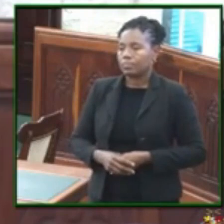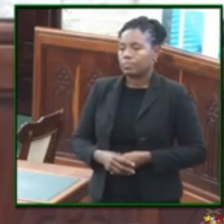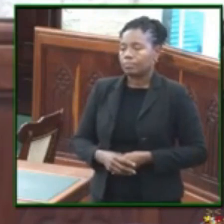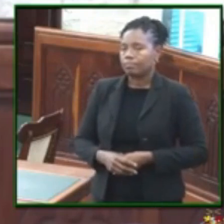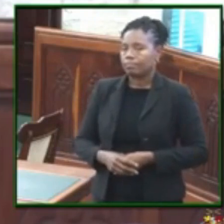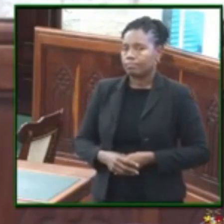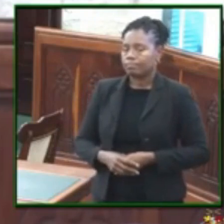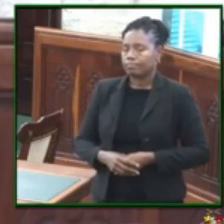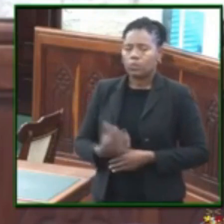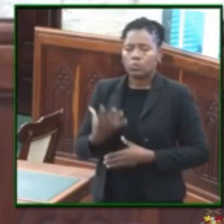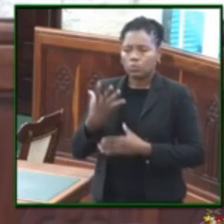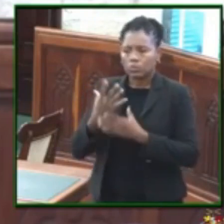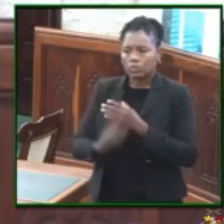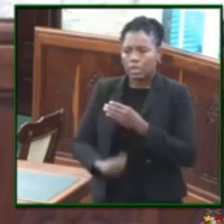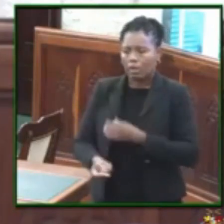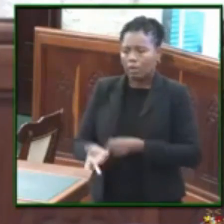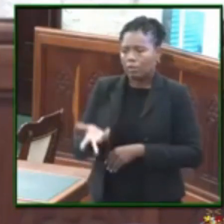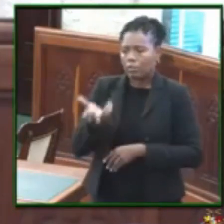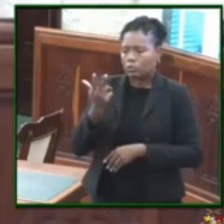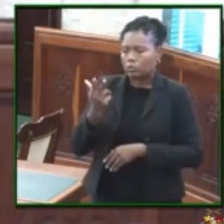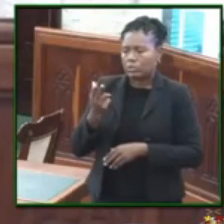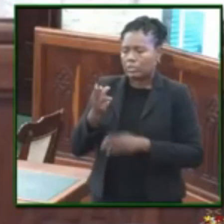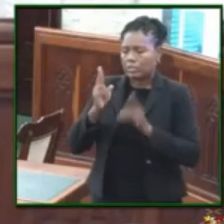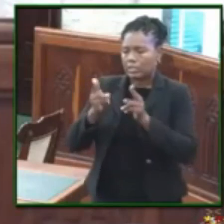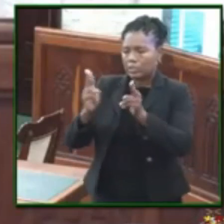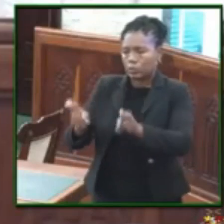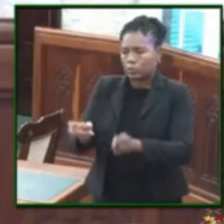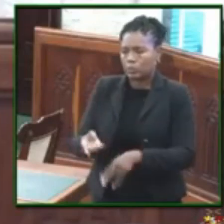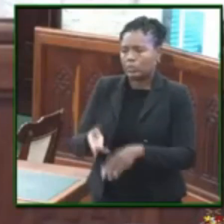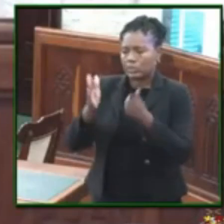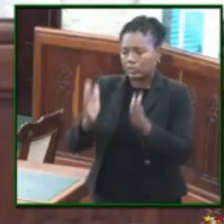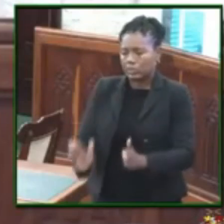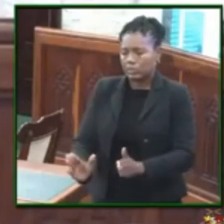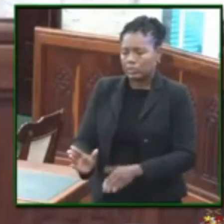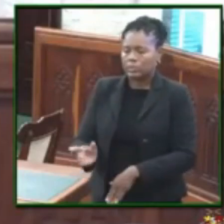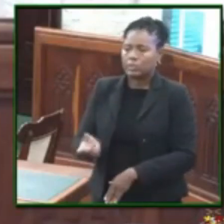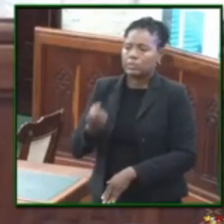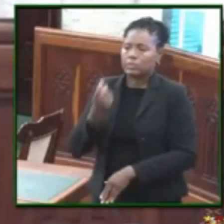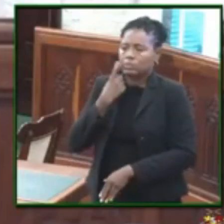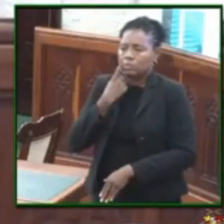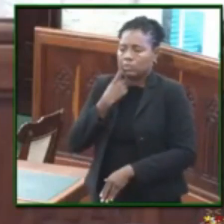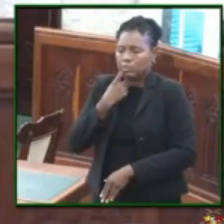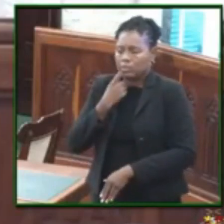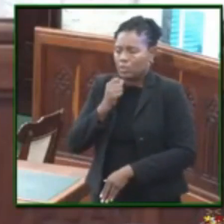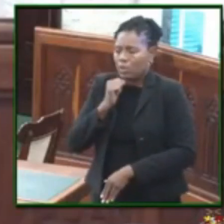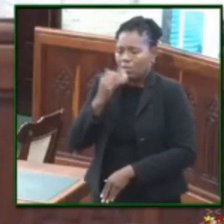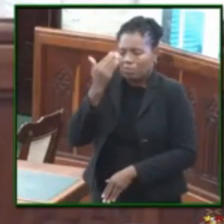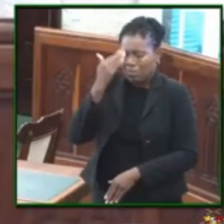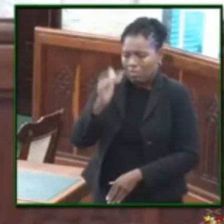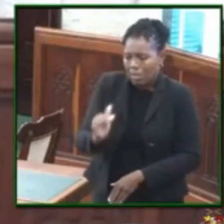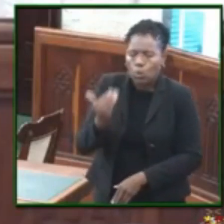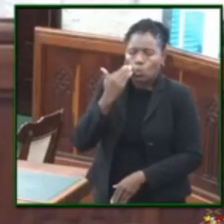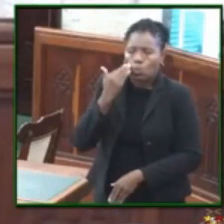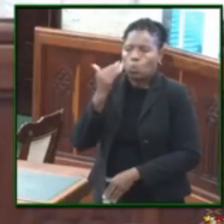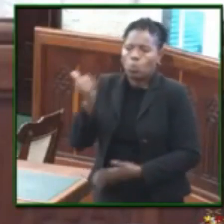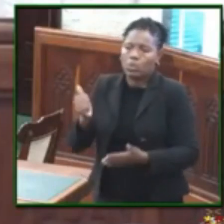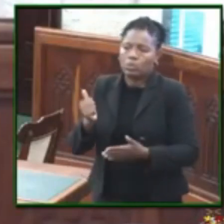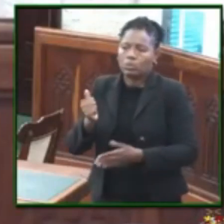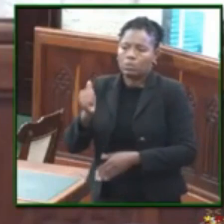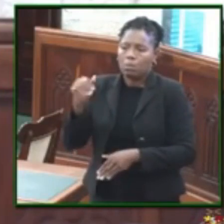We've lost 3 distinguished historians recently. You don't have to be one of them to know which party was in government